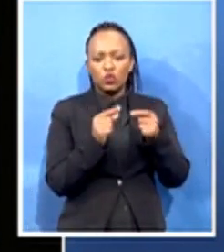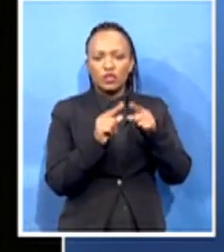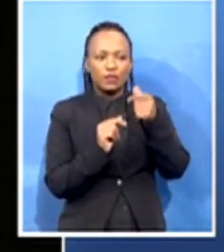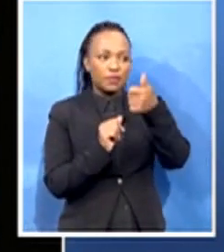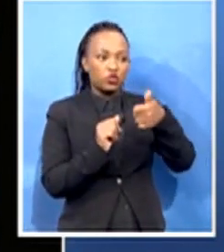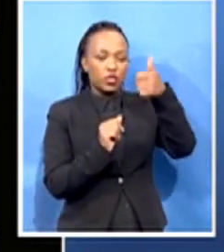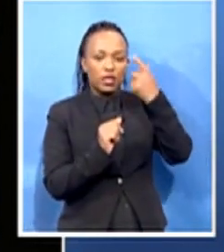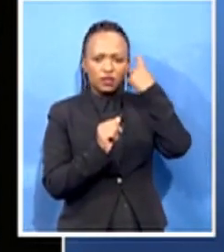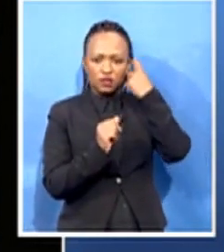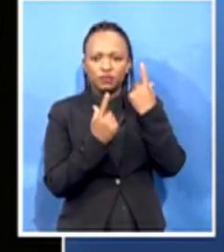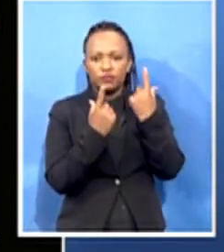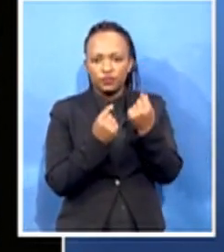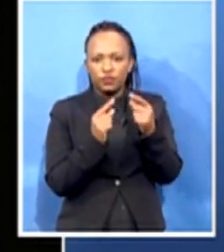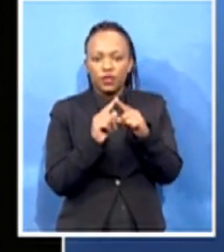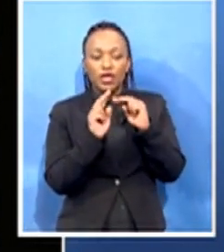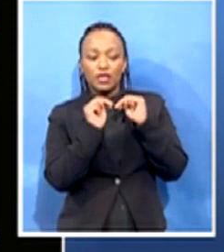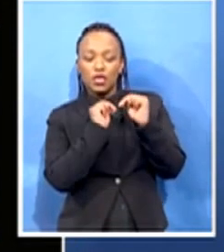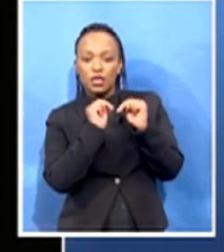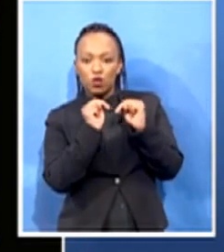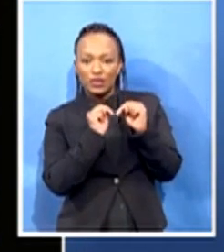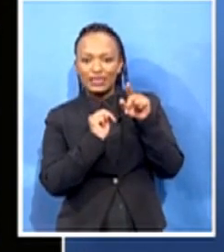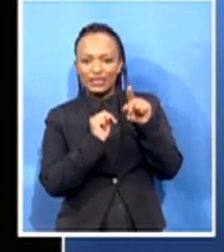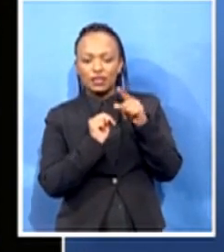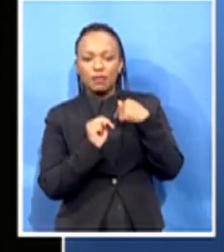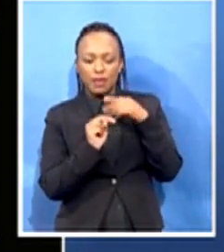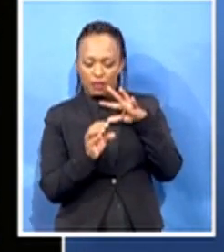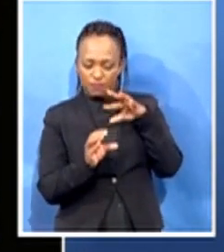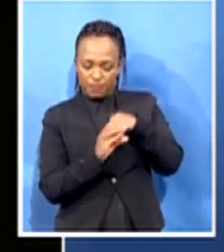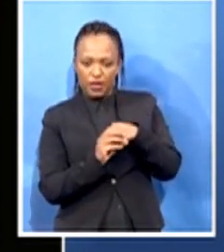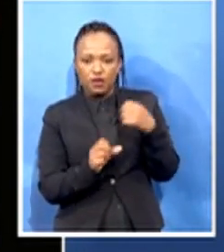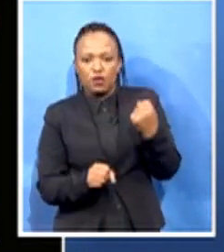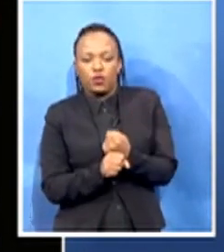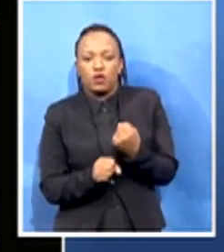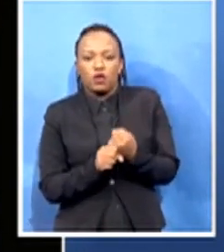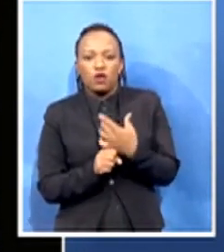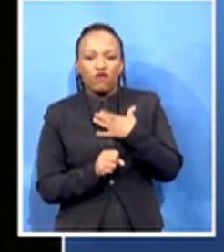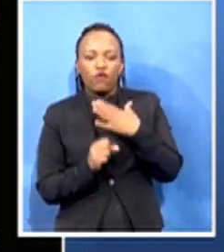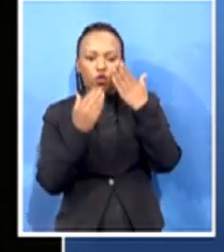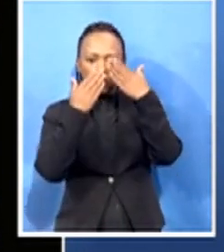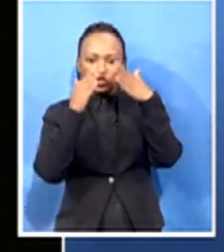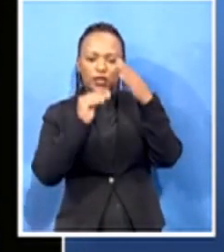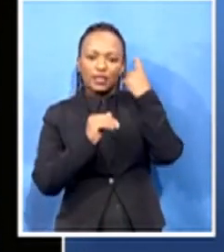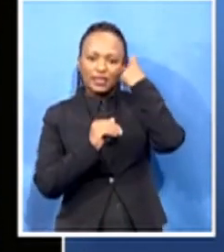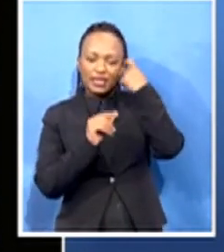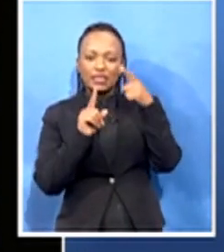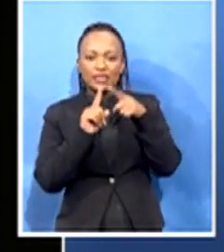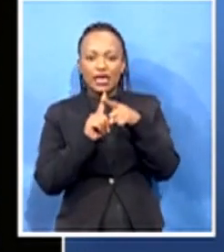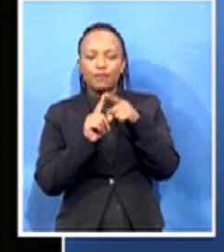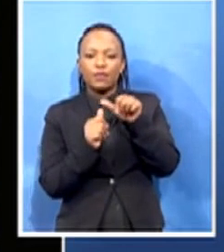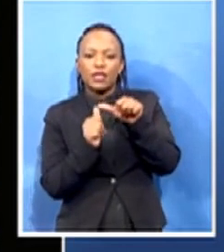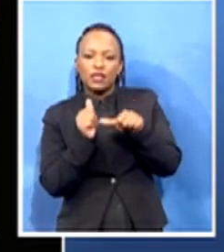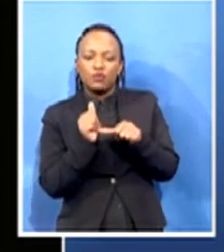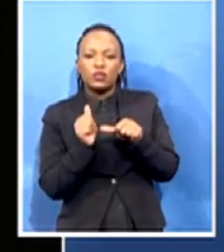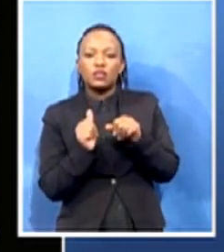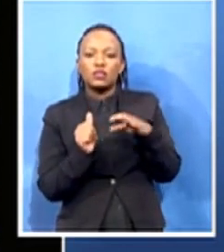Negotiations is part and parcel of the general secretary and the deputy general secretary. That's why in all this negotiation,